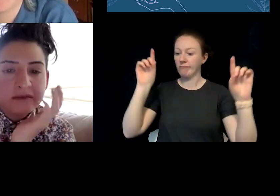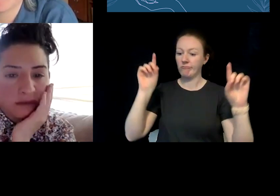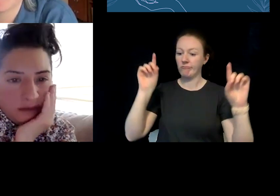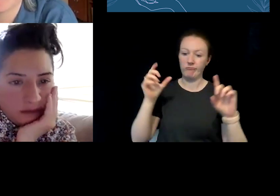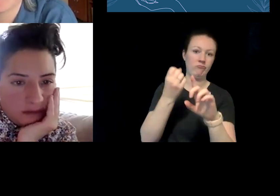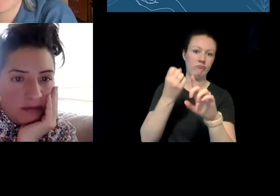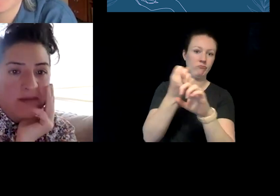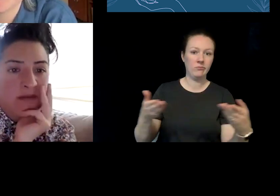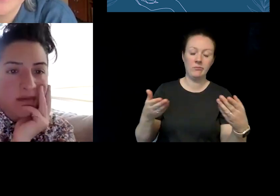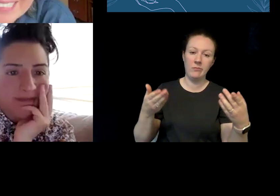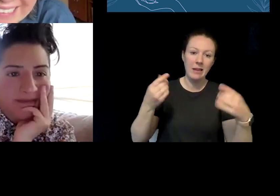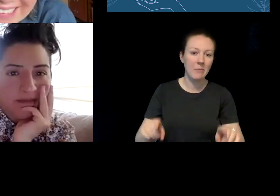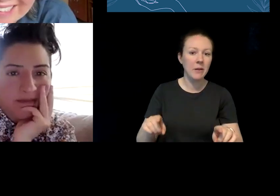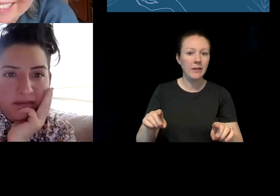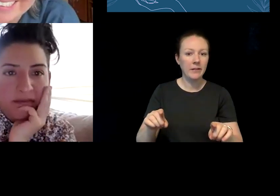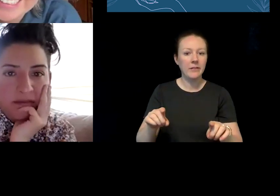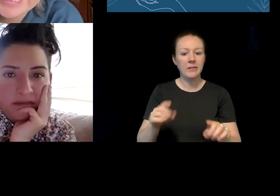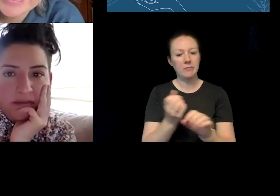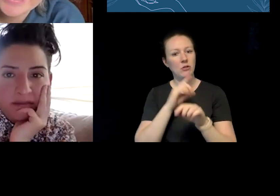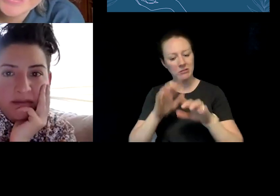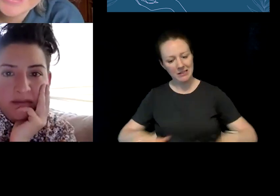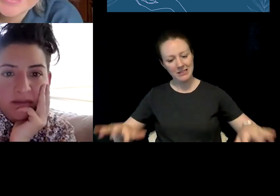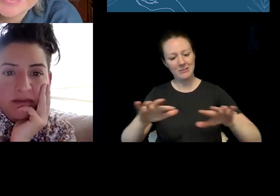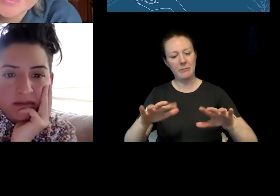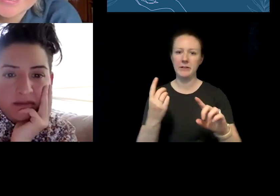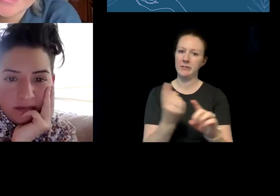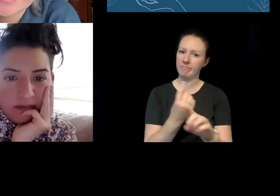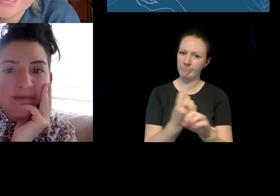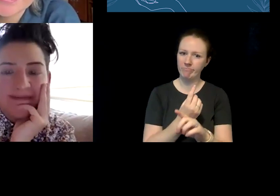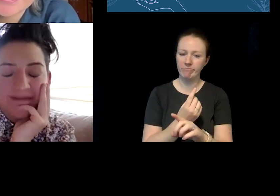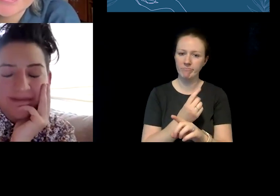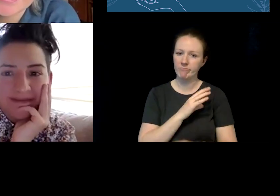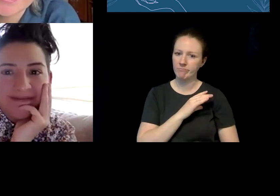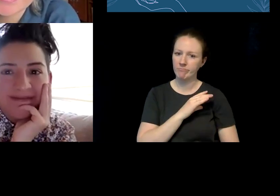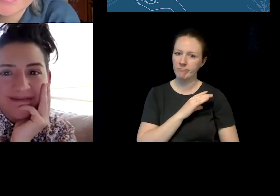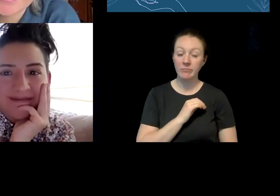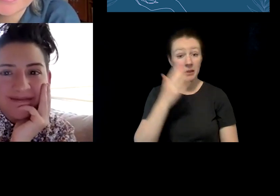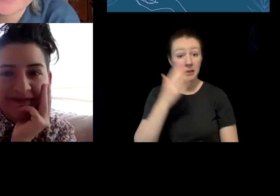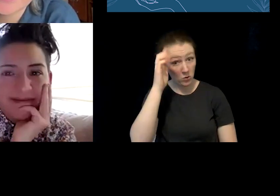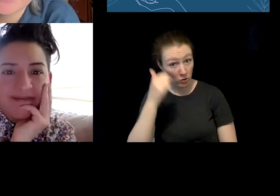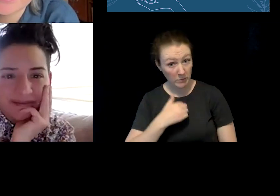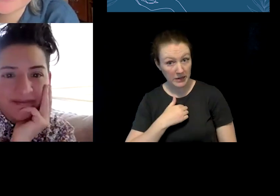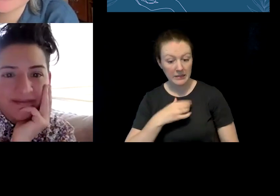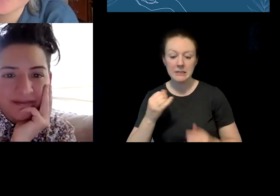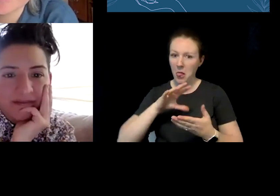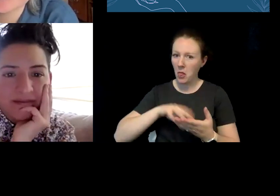I love this question. And I know, like, we're all in a, I know for me, I'm on a, you know, a learning curve with the